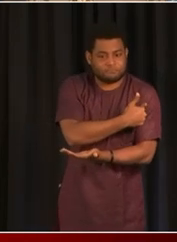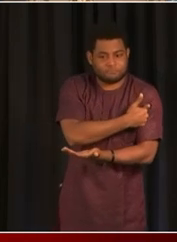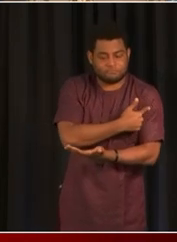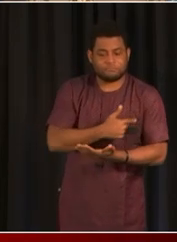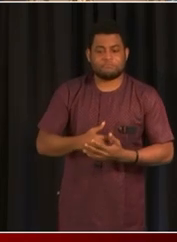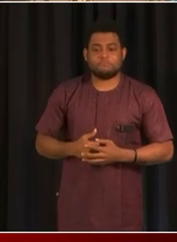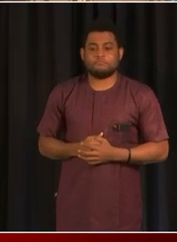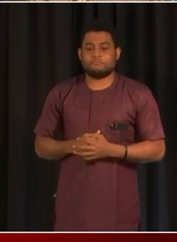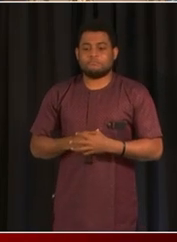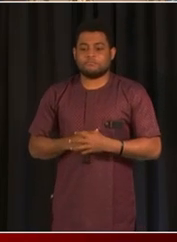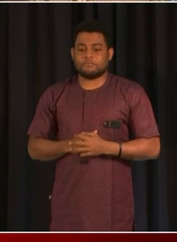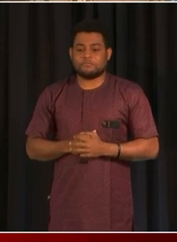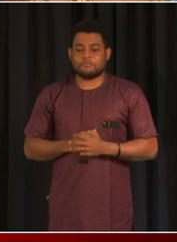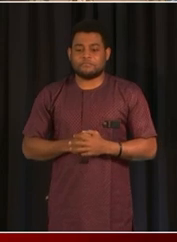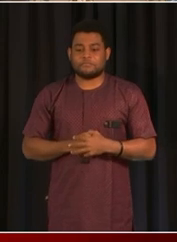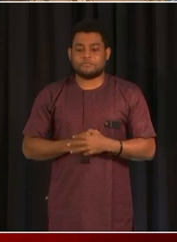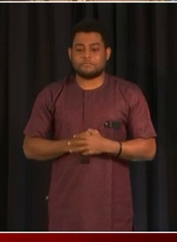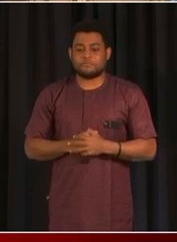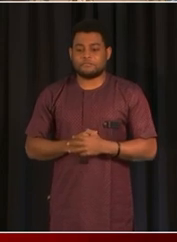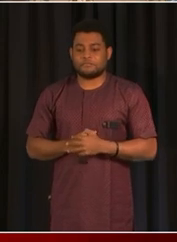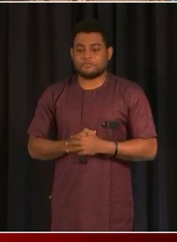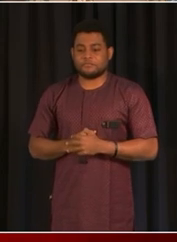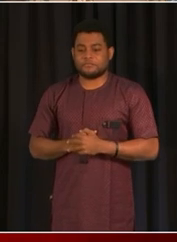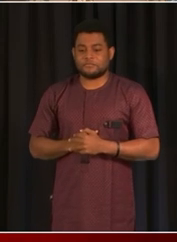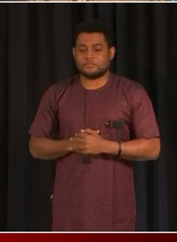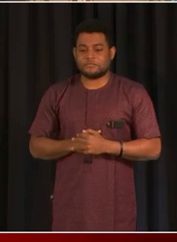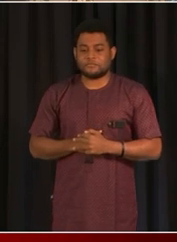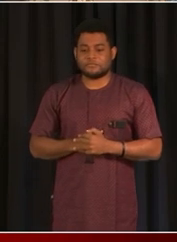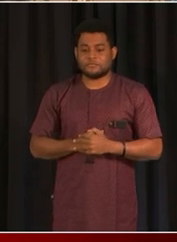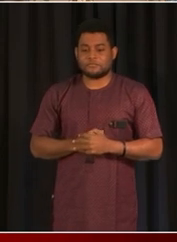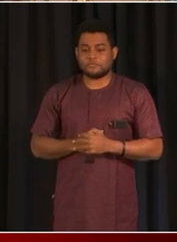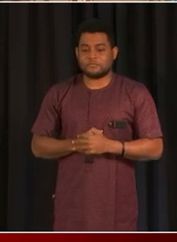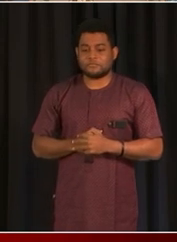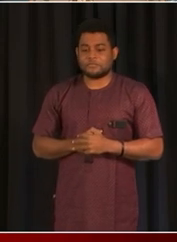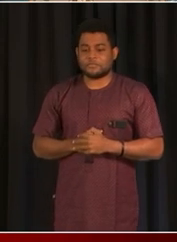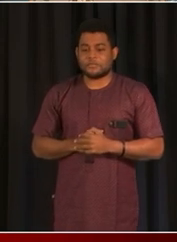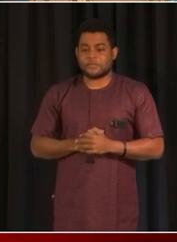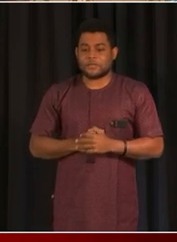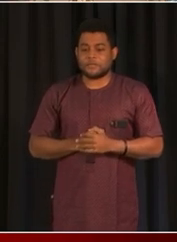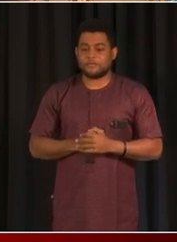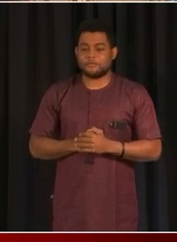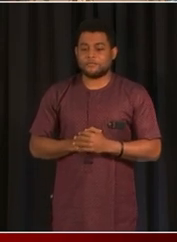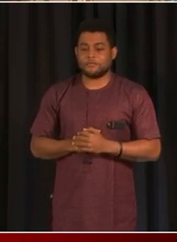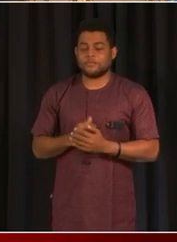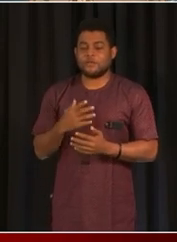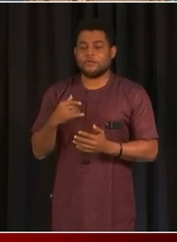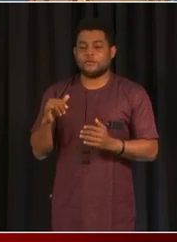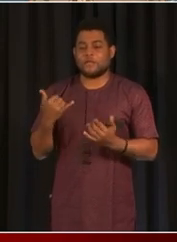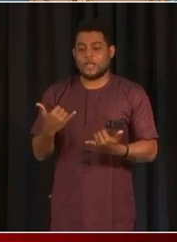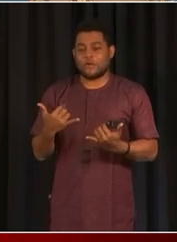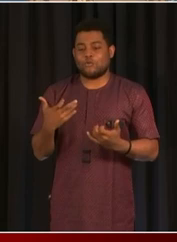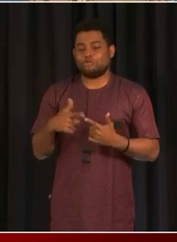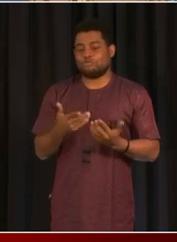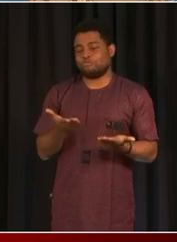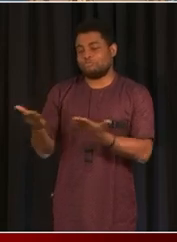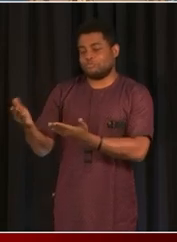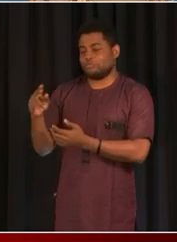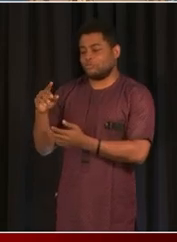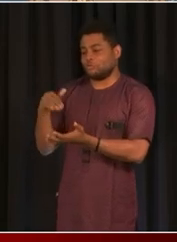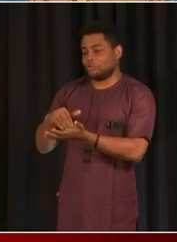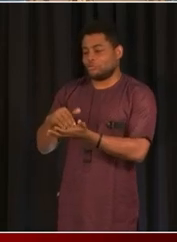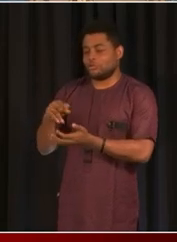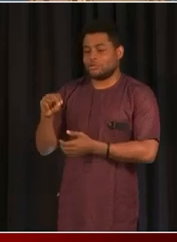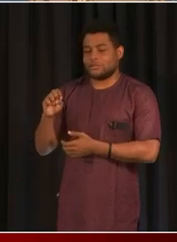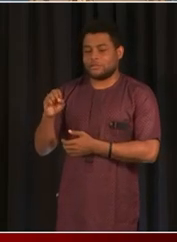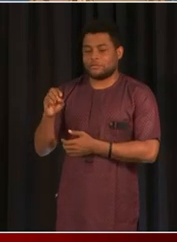of the incentive sites. So I also want to turn to Dr. Nesbitt to talk about